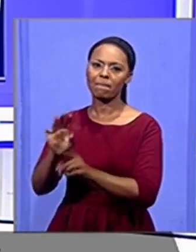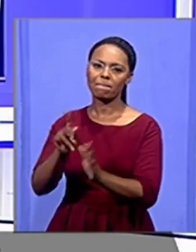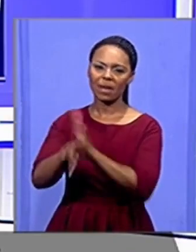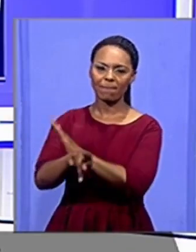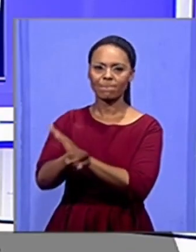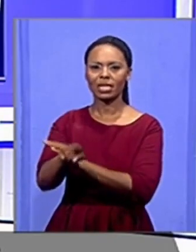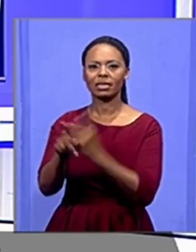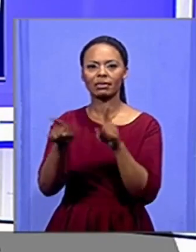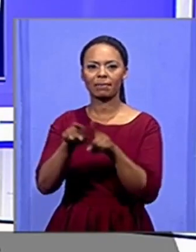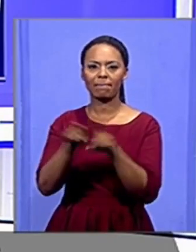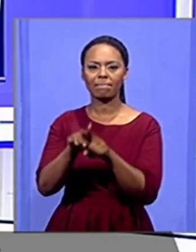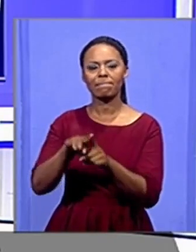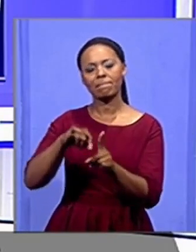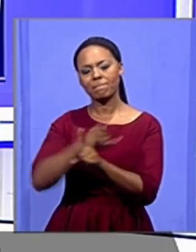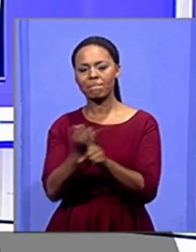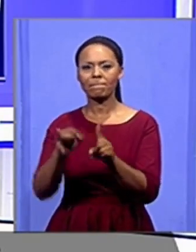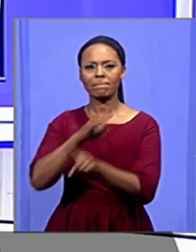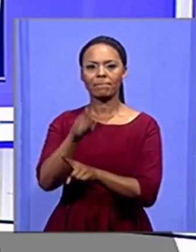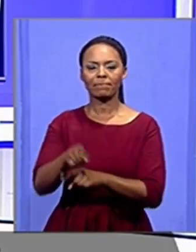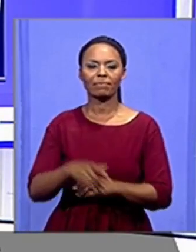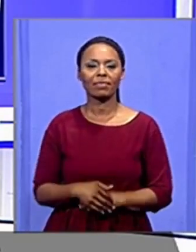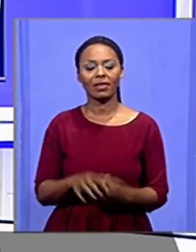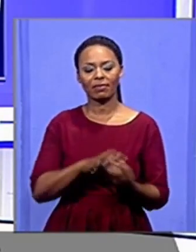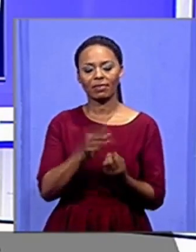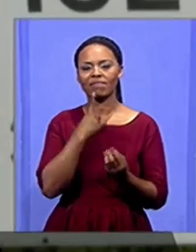gore toka e phethagatšwe.